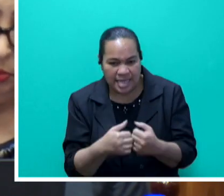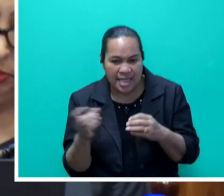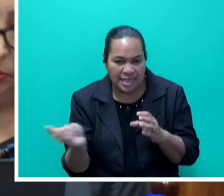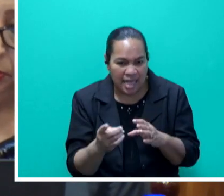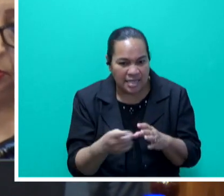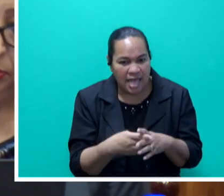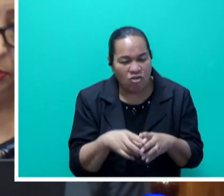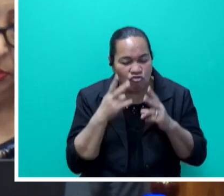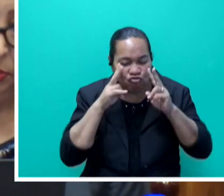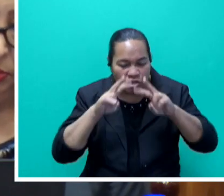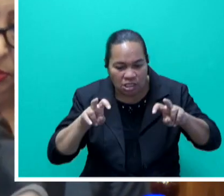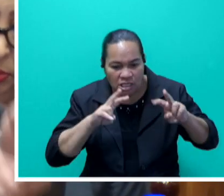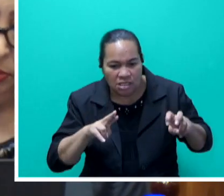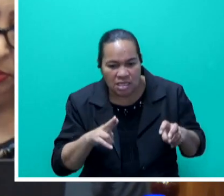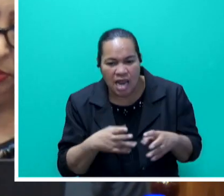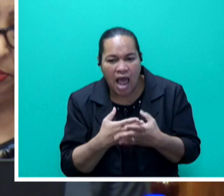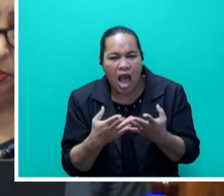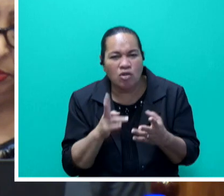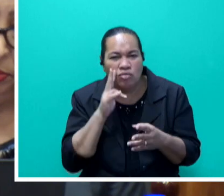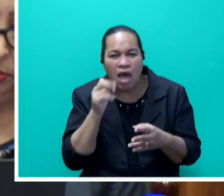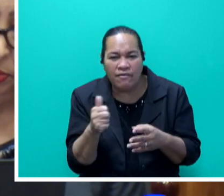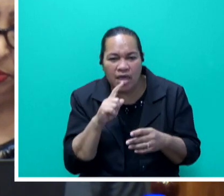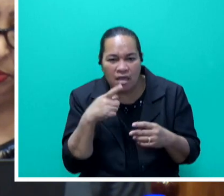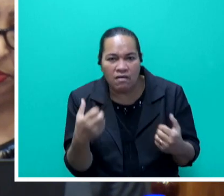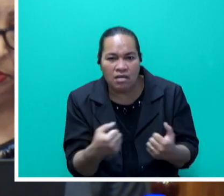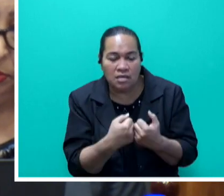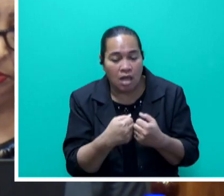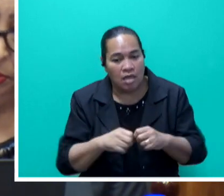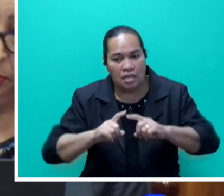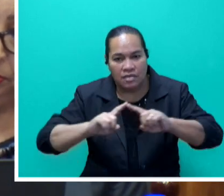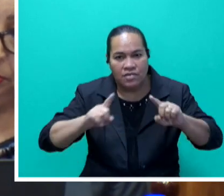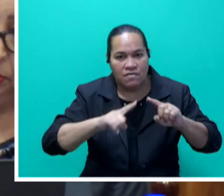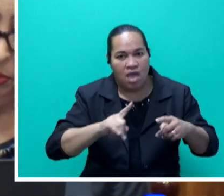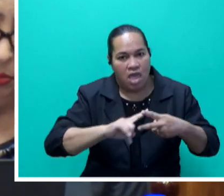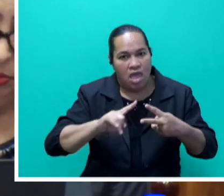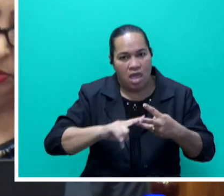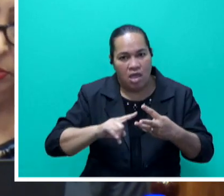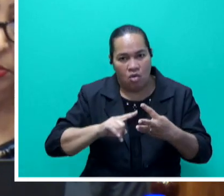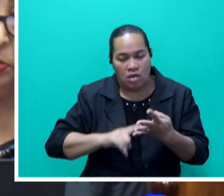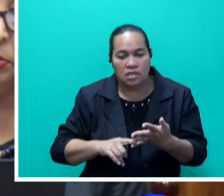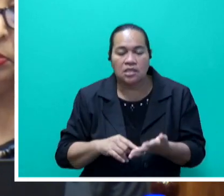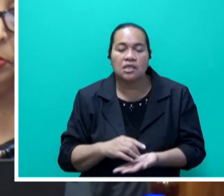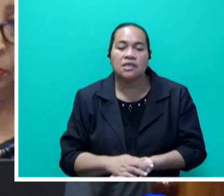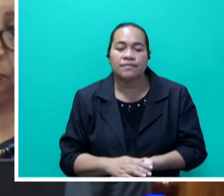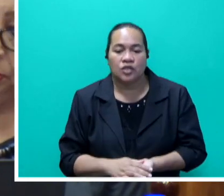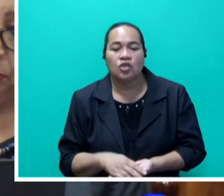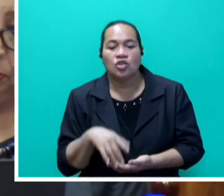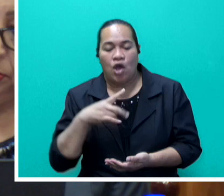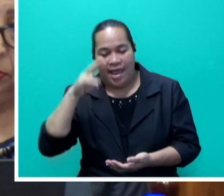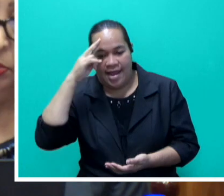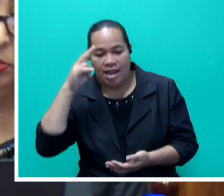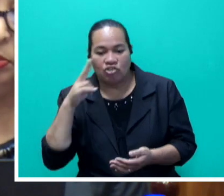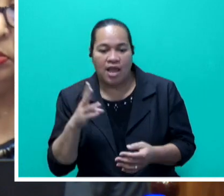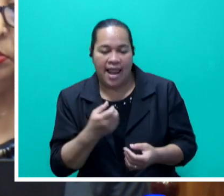enforcement, post-accident care, and these thematic areas, Honourable Speaker, will comprise the national efforts and strategies